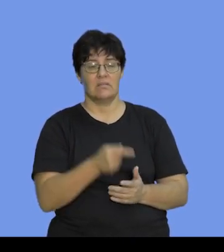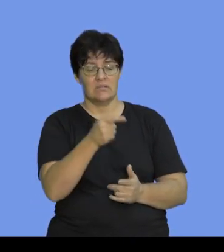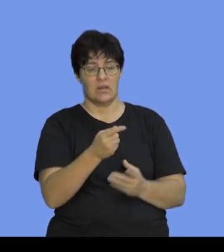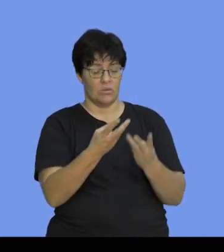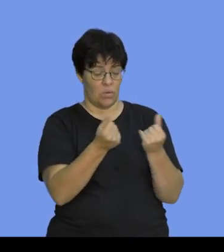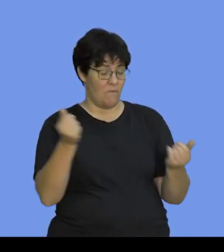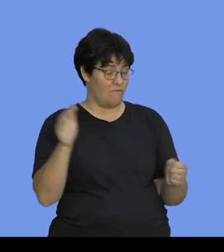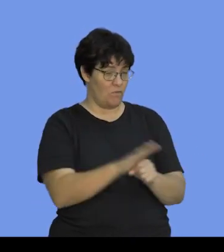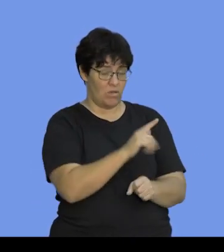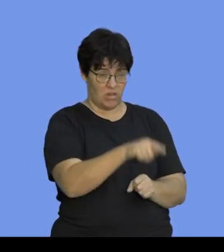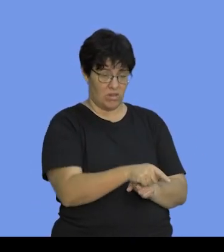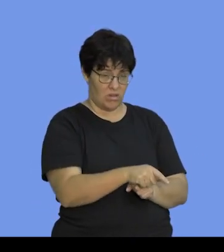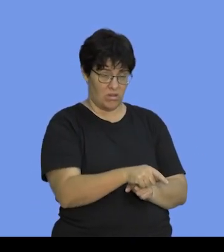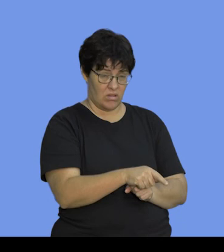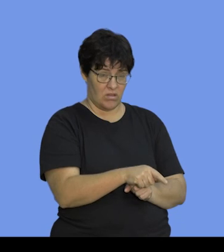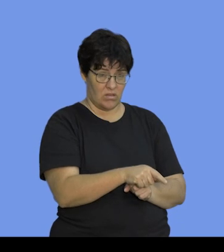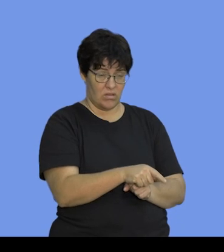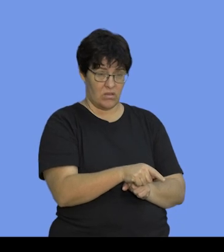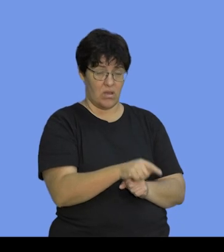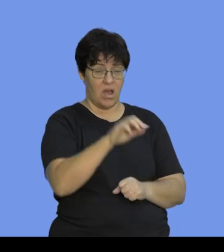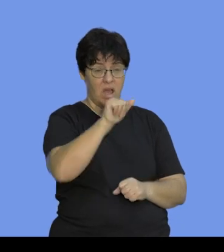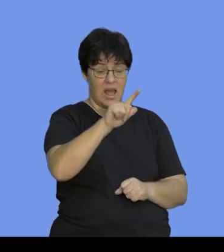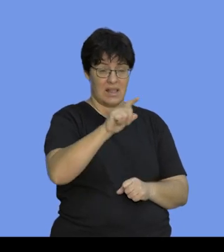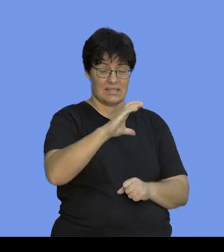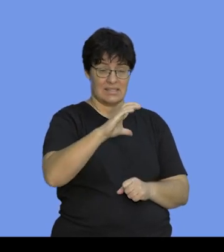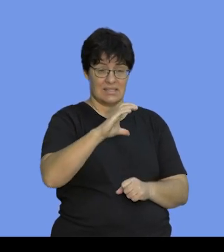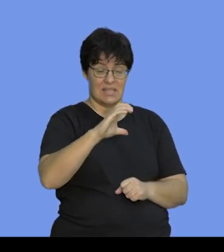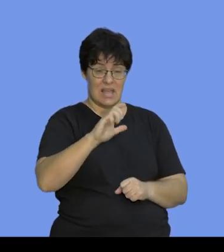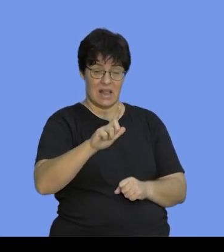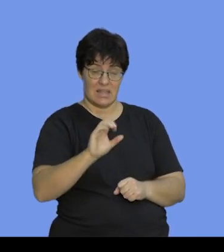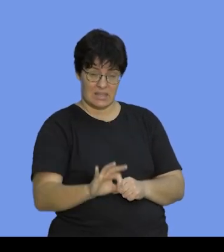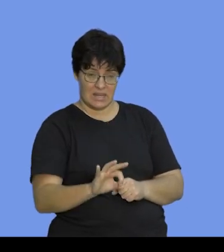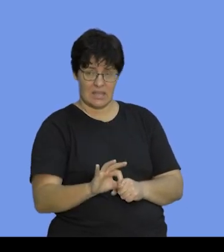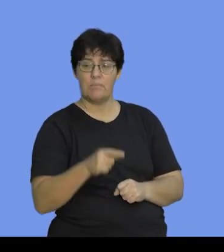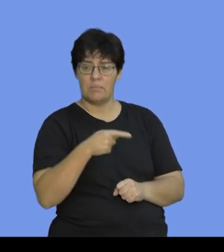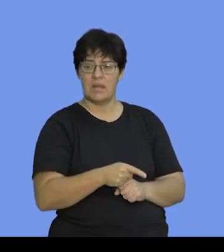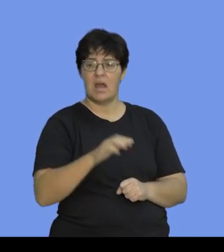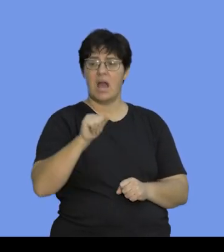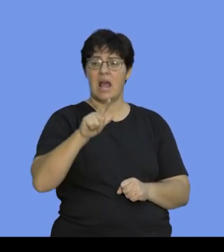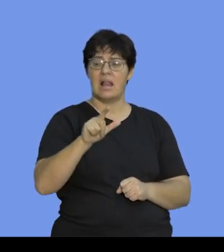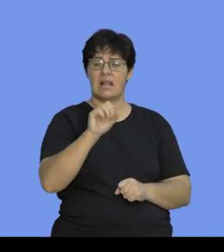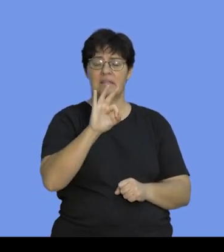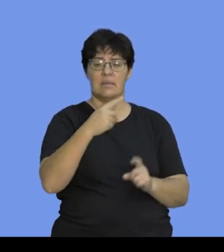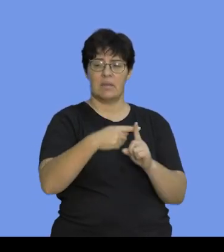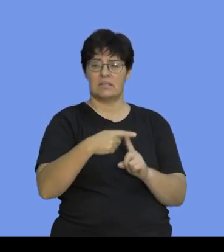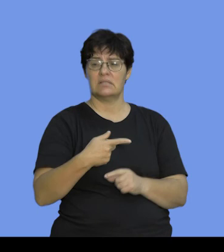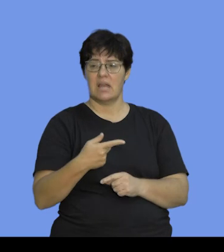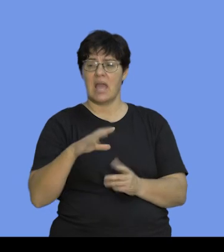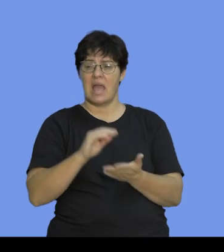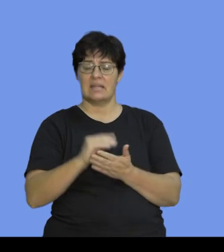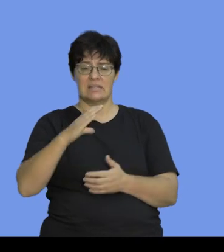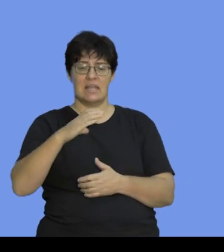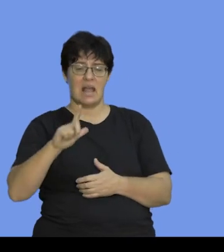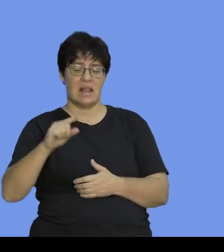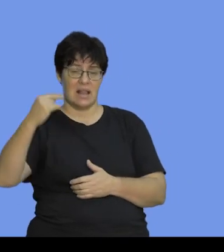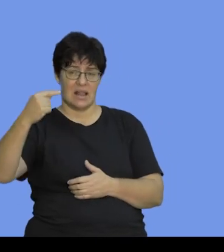if this dissolves completely, the aluminum hydroxide dissolves completely, what is the concentration of aluminum chloride ions in